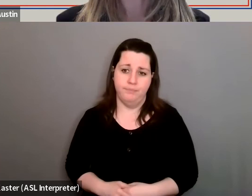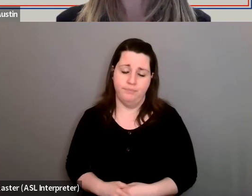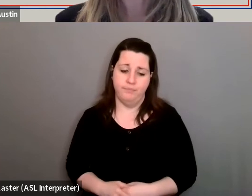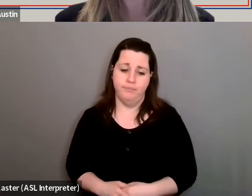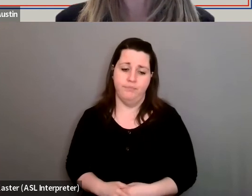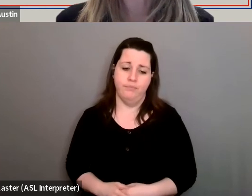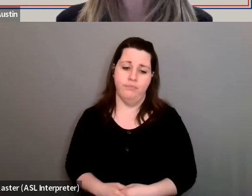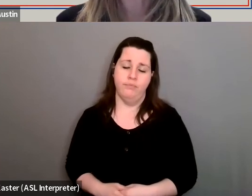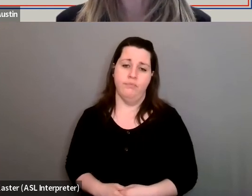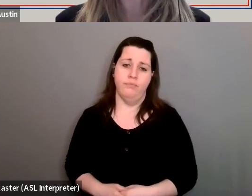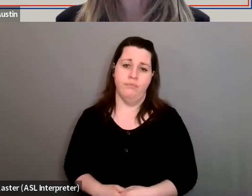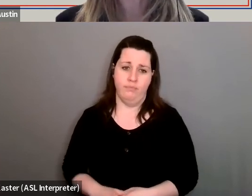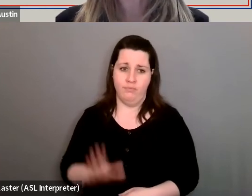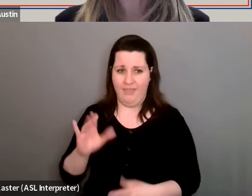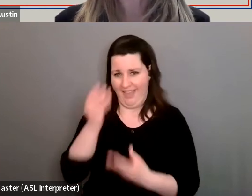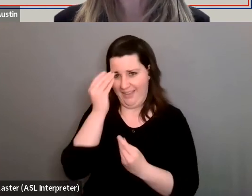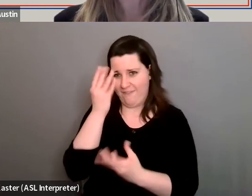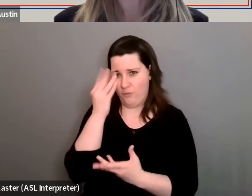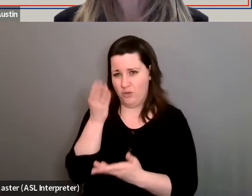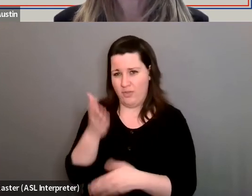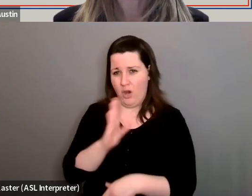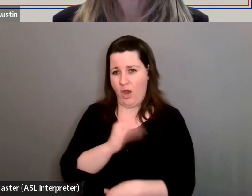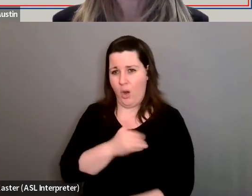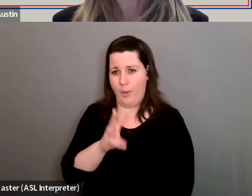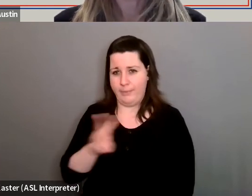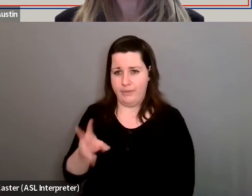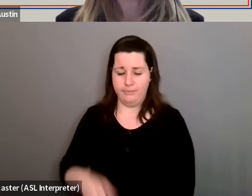And that information would be available on our website.